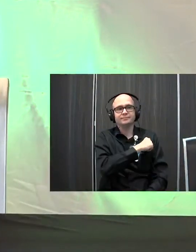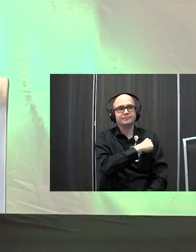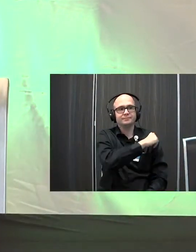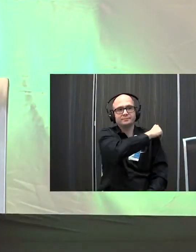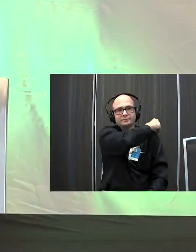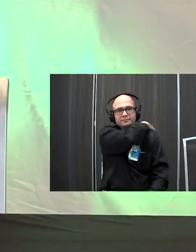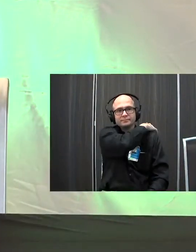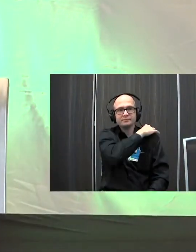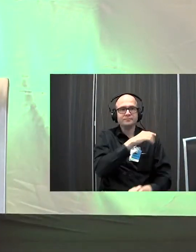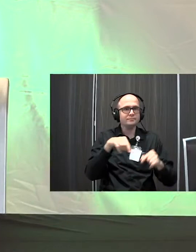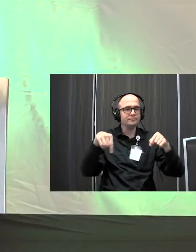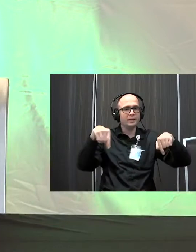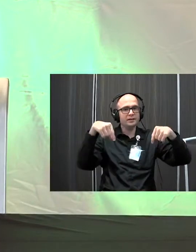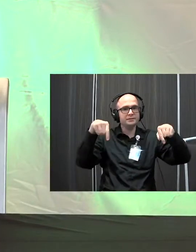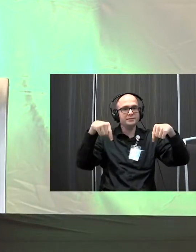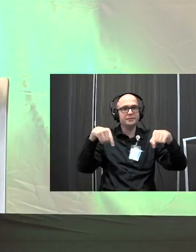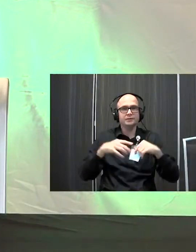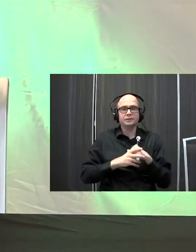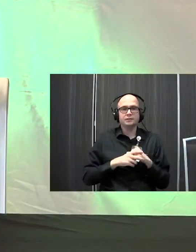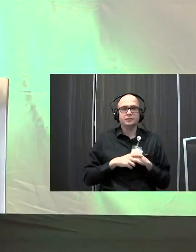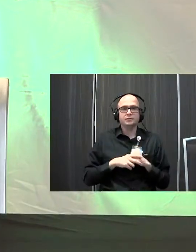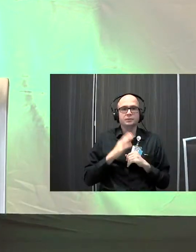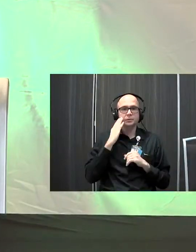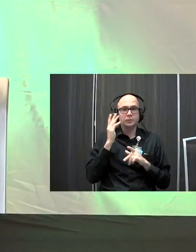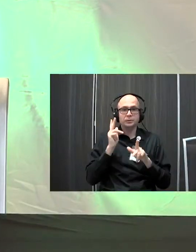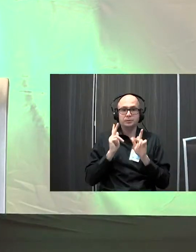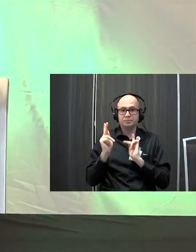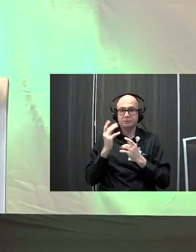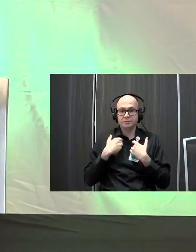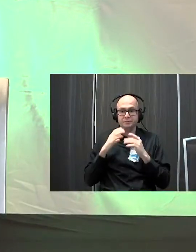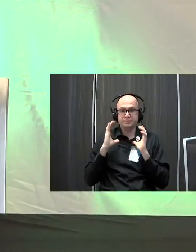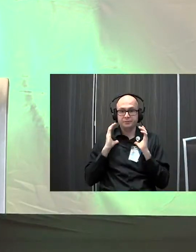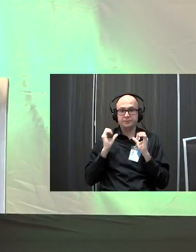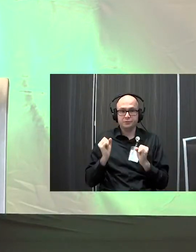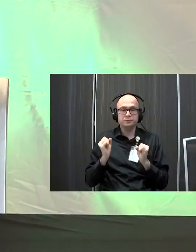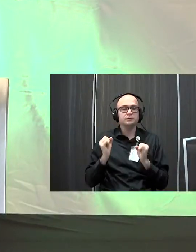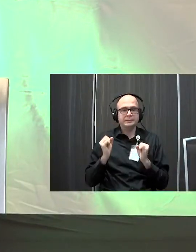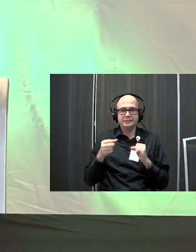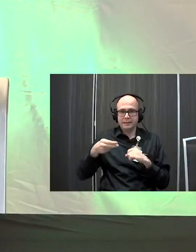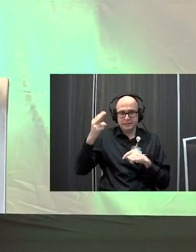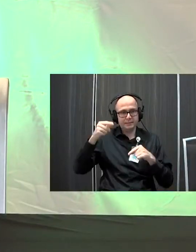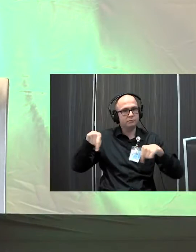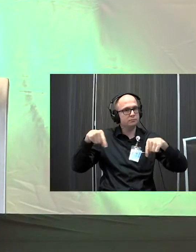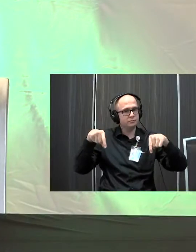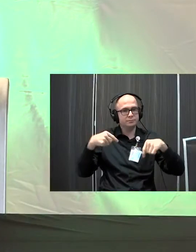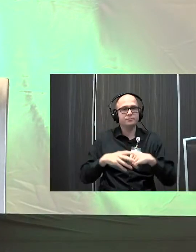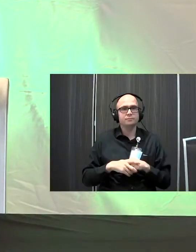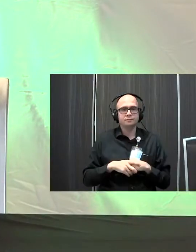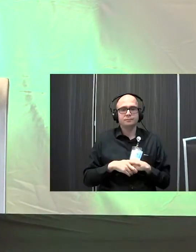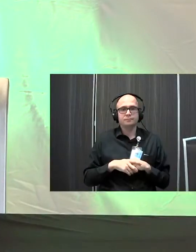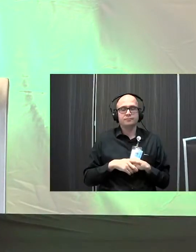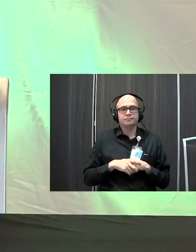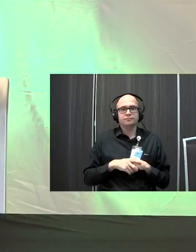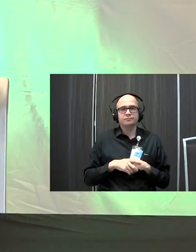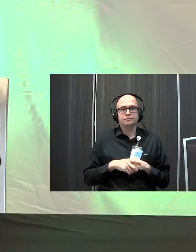in. With anxiety, we also know that individuals with charge exhibit pretty high levels of anxiety. And that can be due